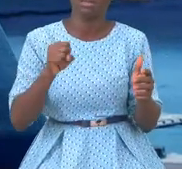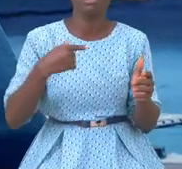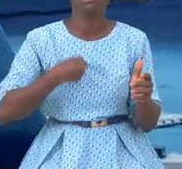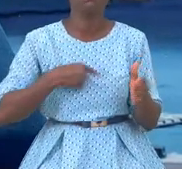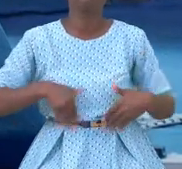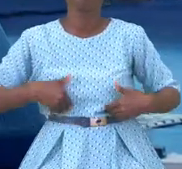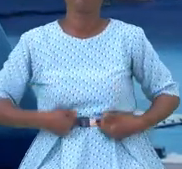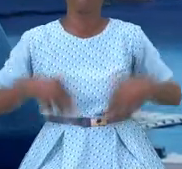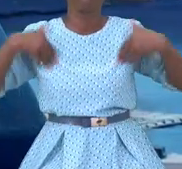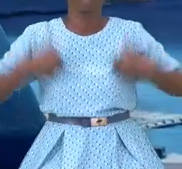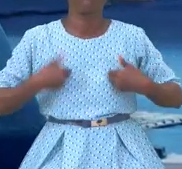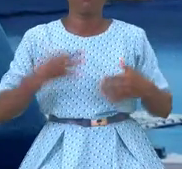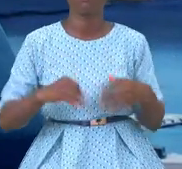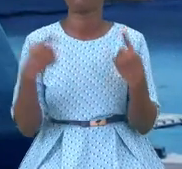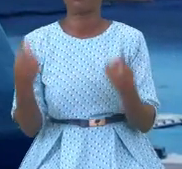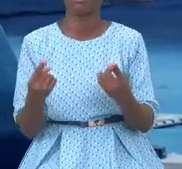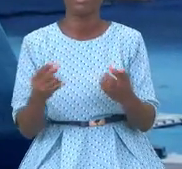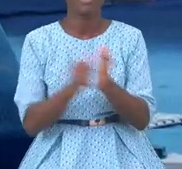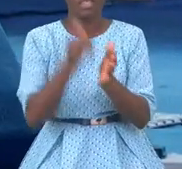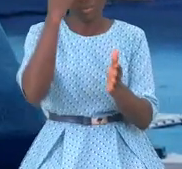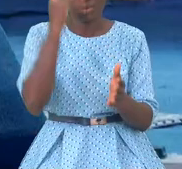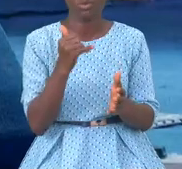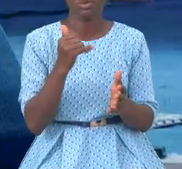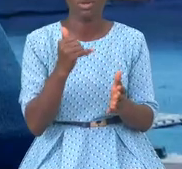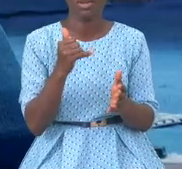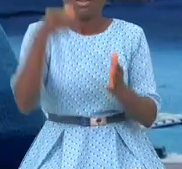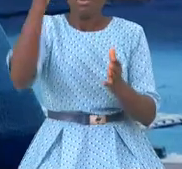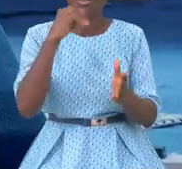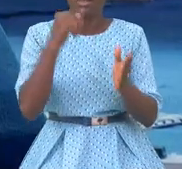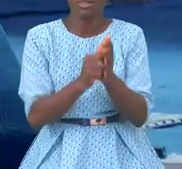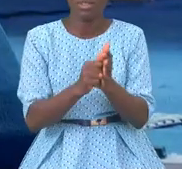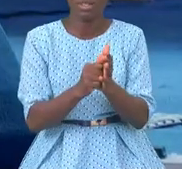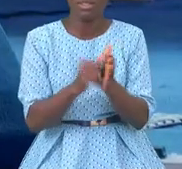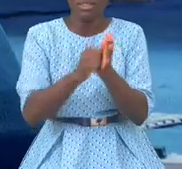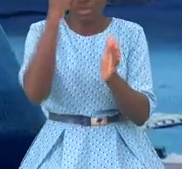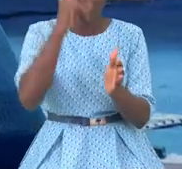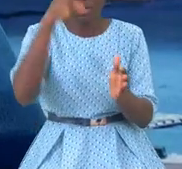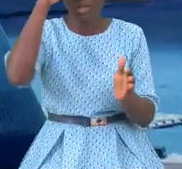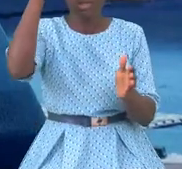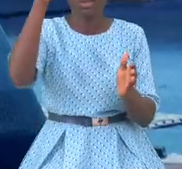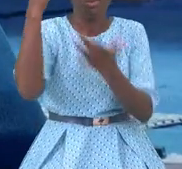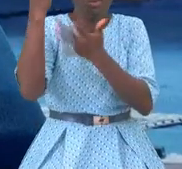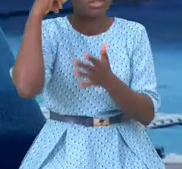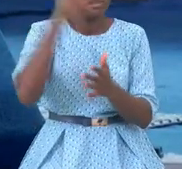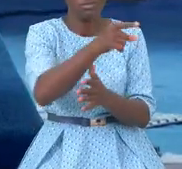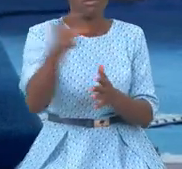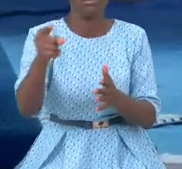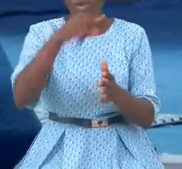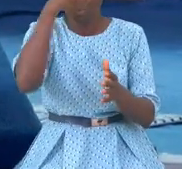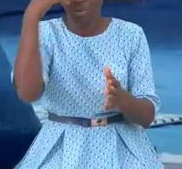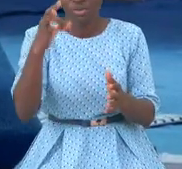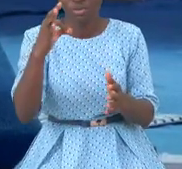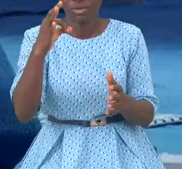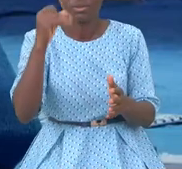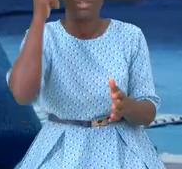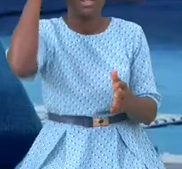waiting for you, because of his long suffering, for a pattern to them which shall hereafter believe on him